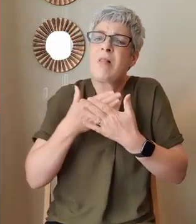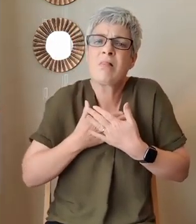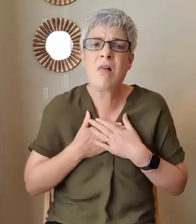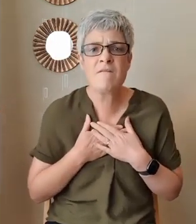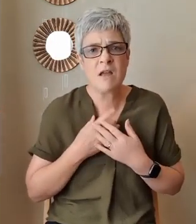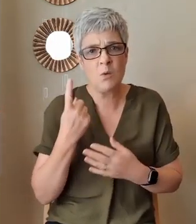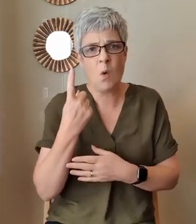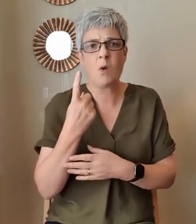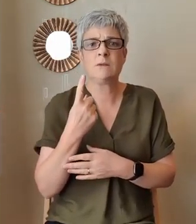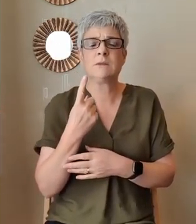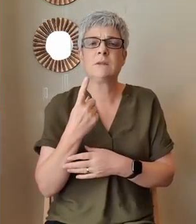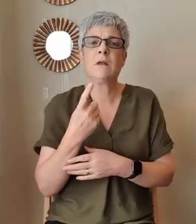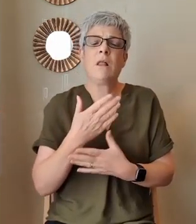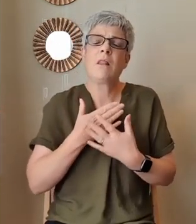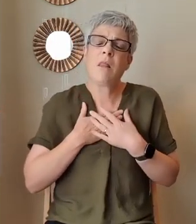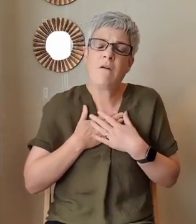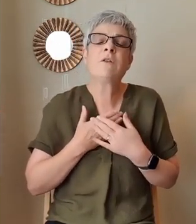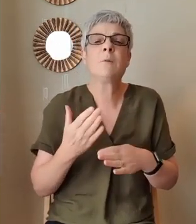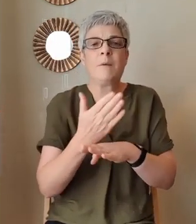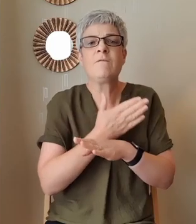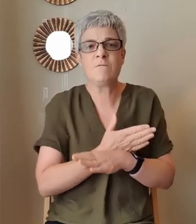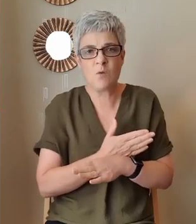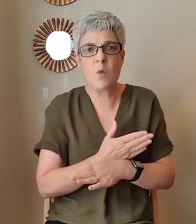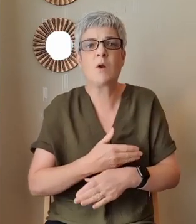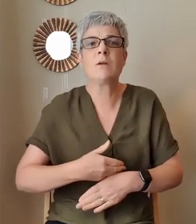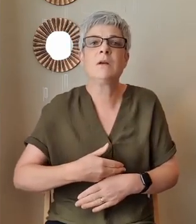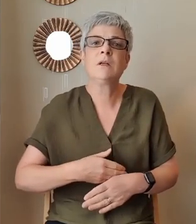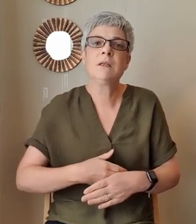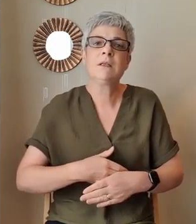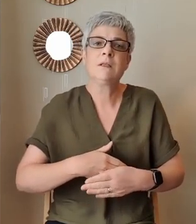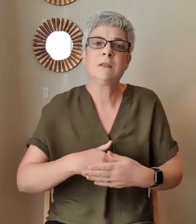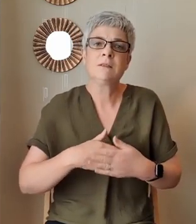God. Love before the dawn of time is our hymn.